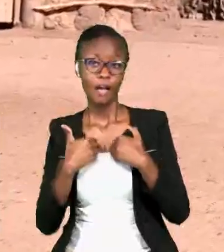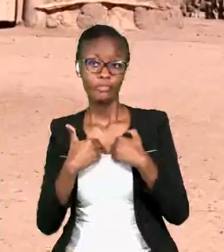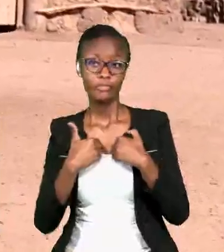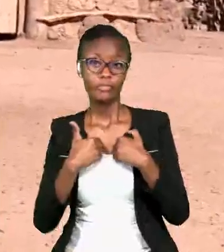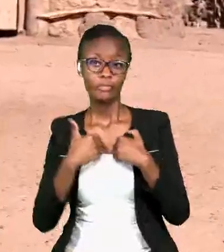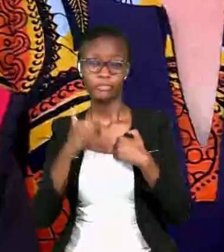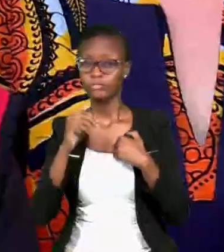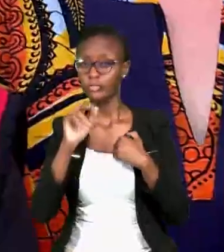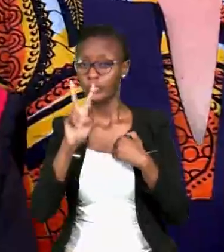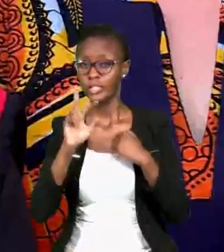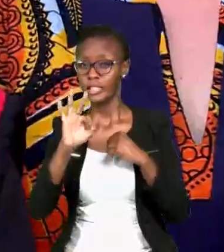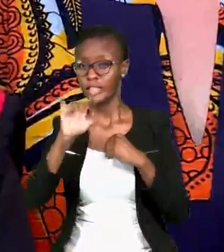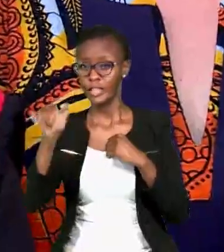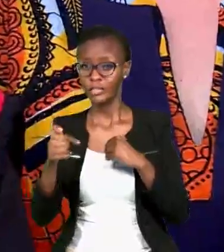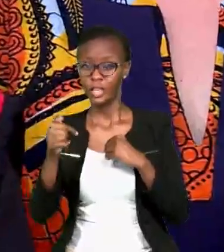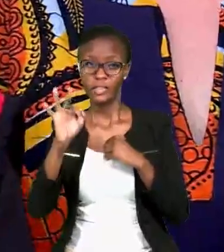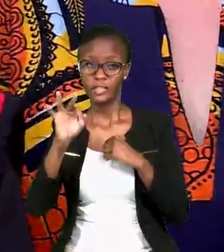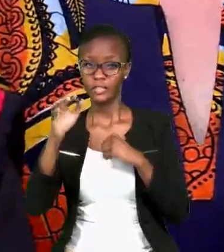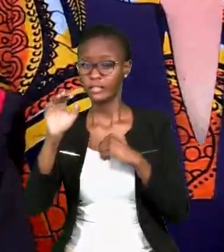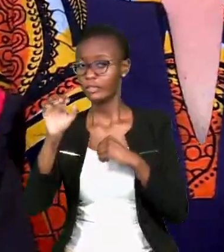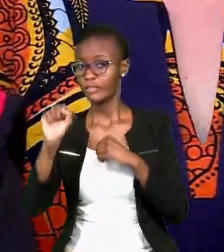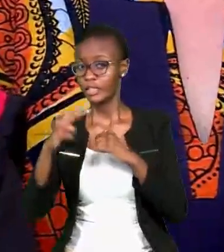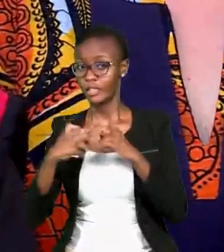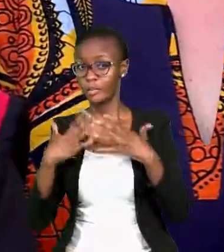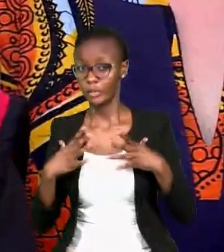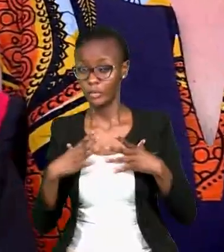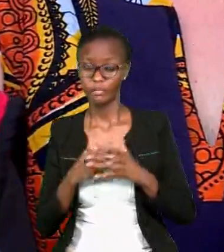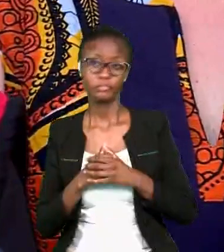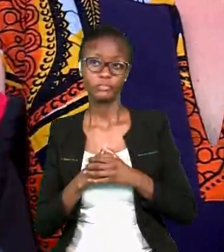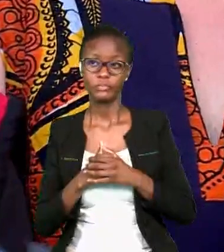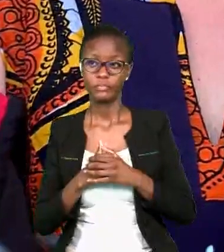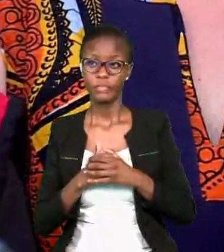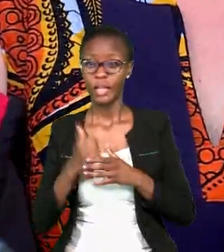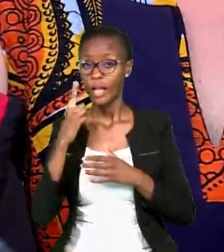16,335 people. In particular, today in Turkana, we will be reaching